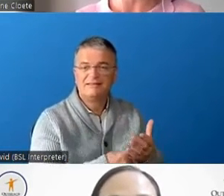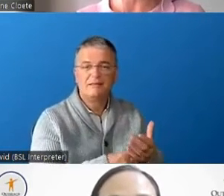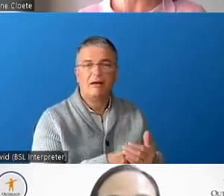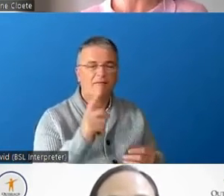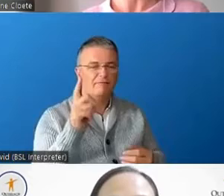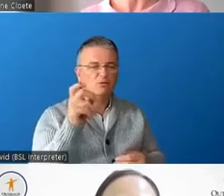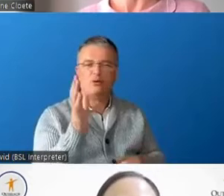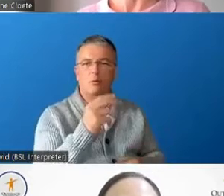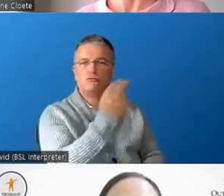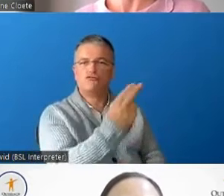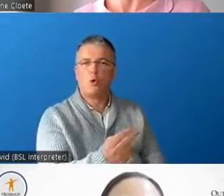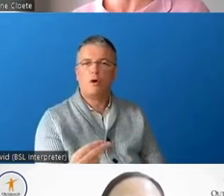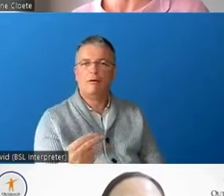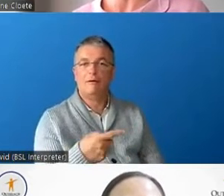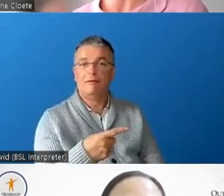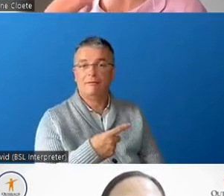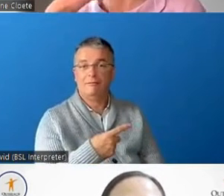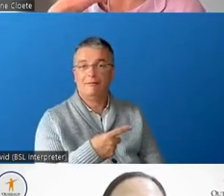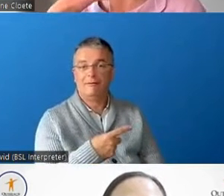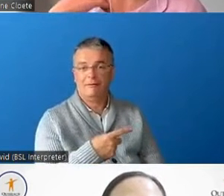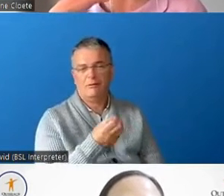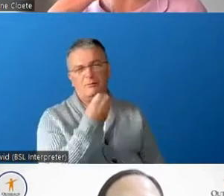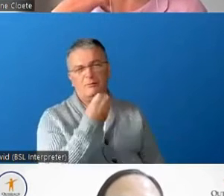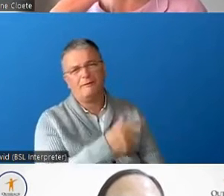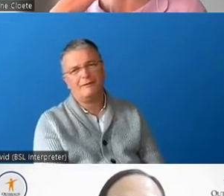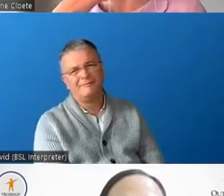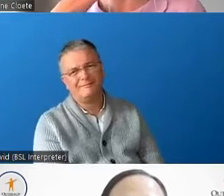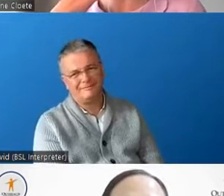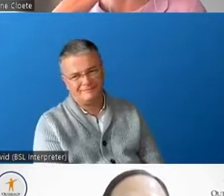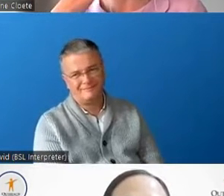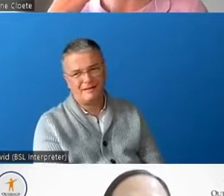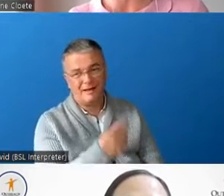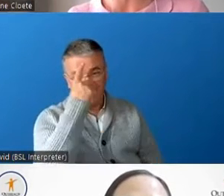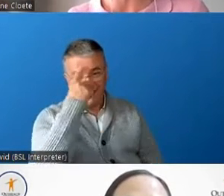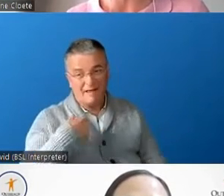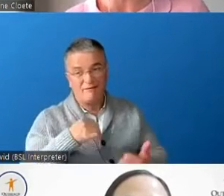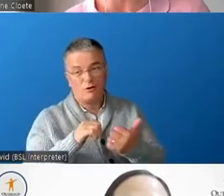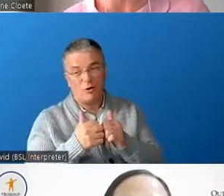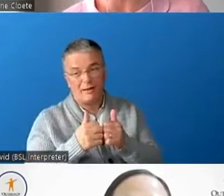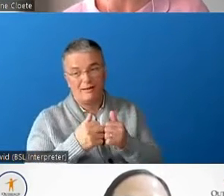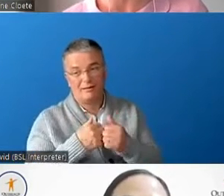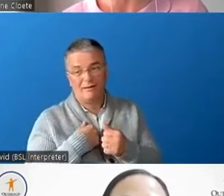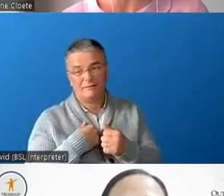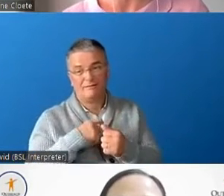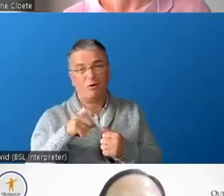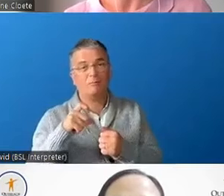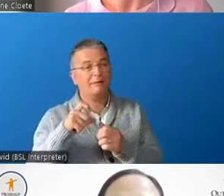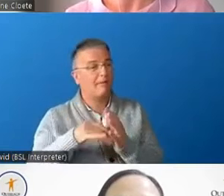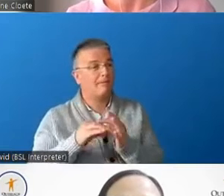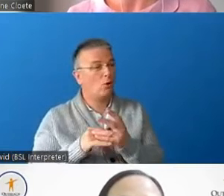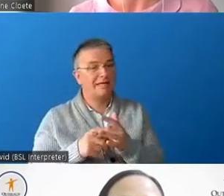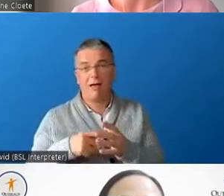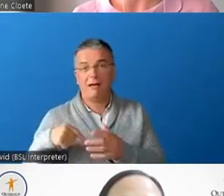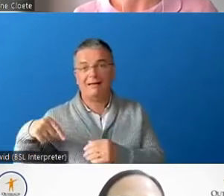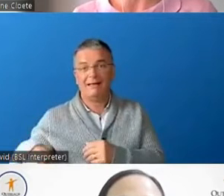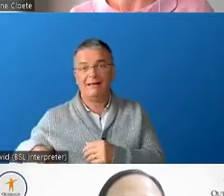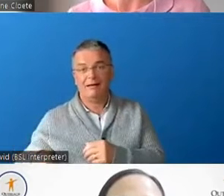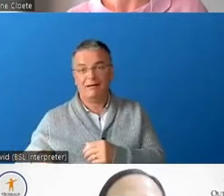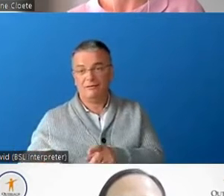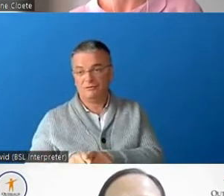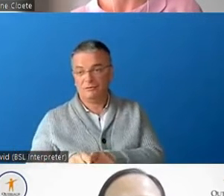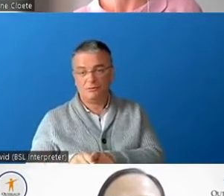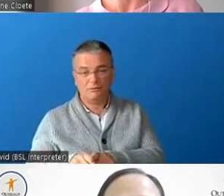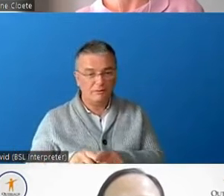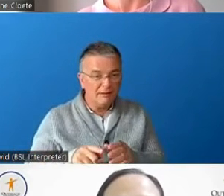have photos. And that's a beautiful process. And I think I have colleagues of ours from Cambodia here too, Vong and